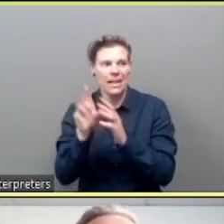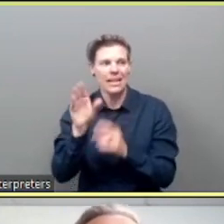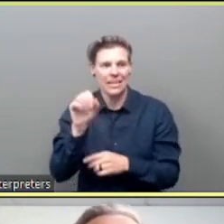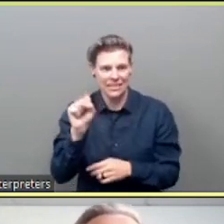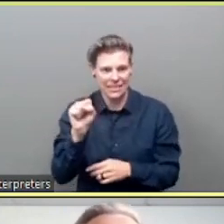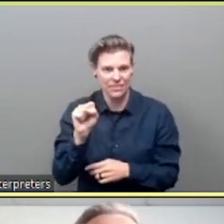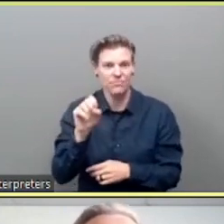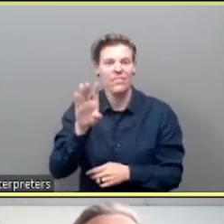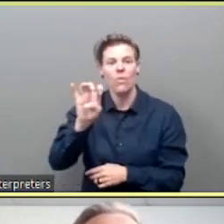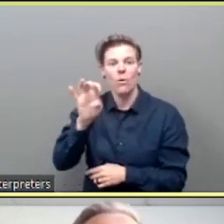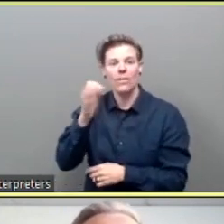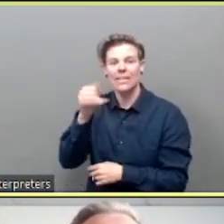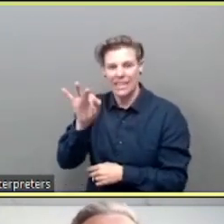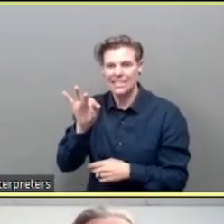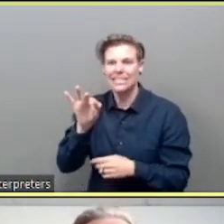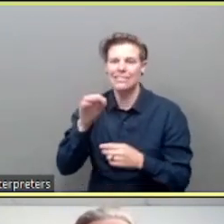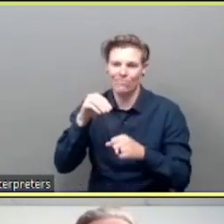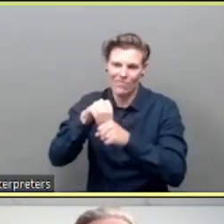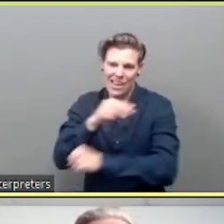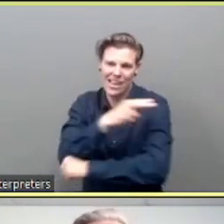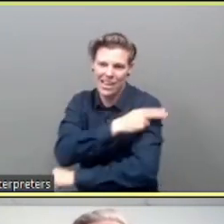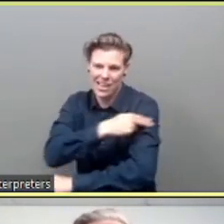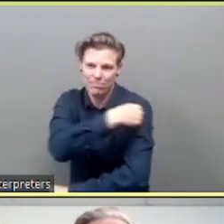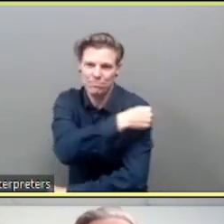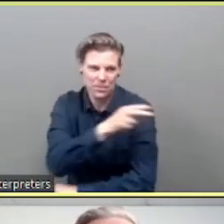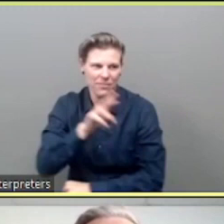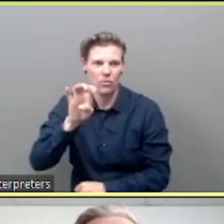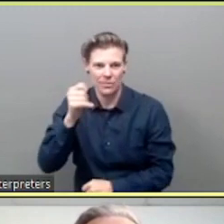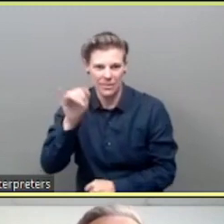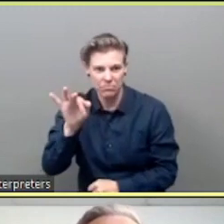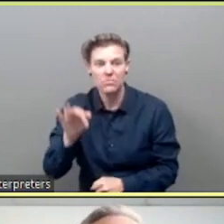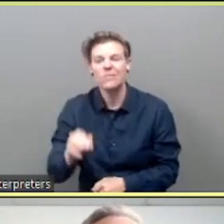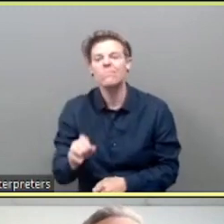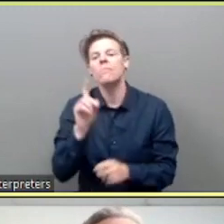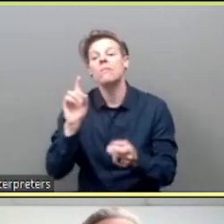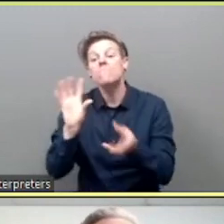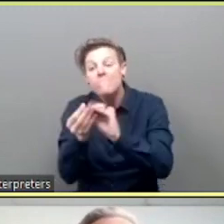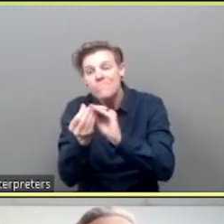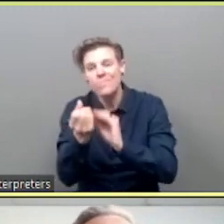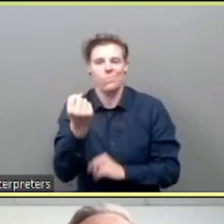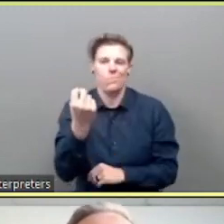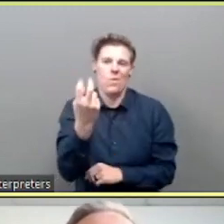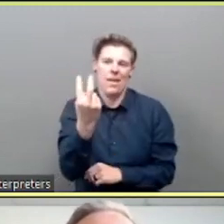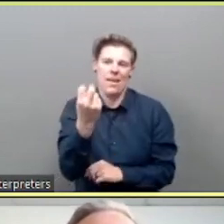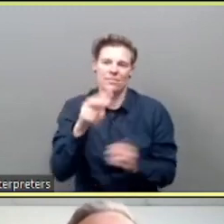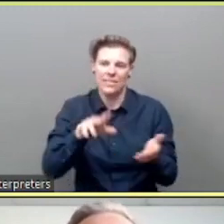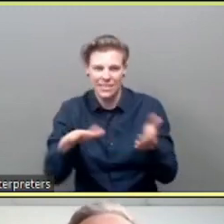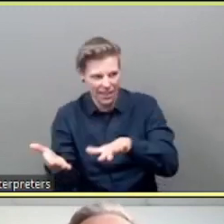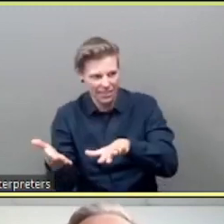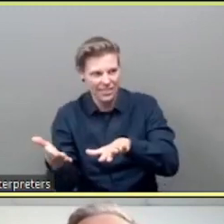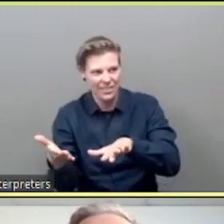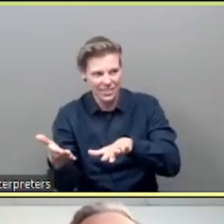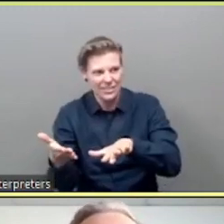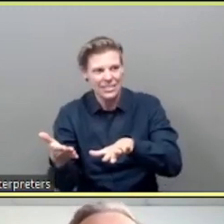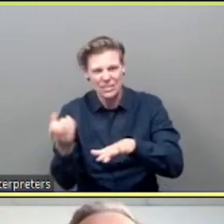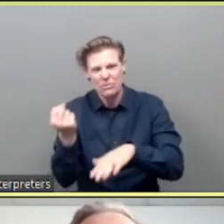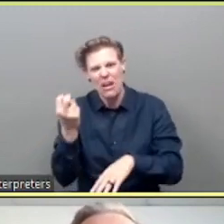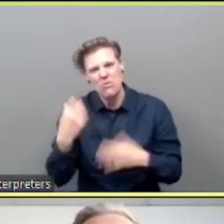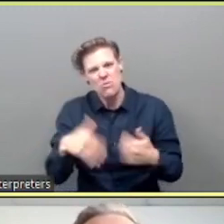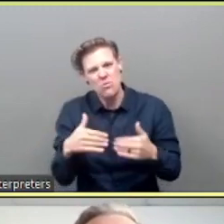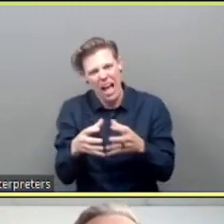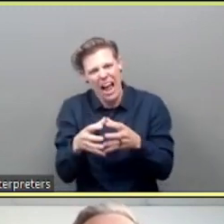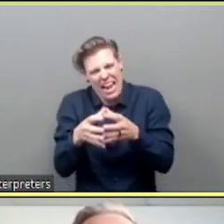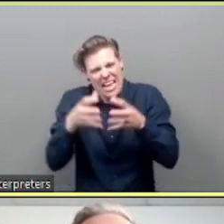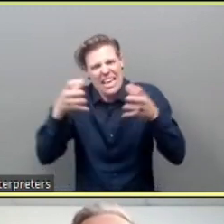and unfortunately 12 new deaths. One death is too many, 12 is 12 too many, and for every one person,